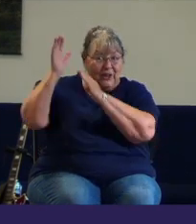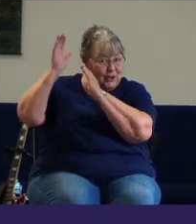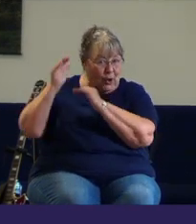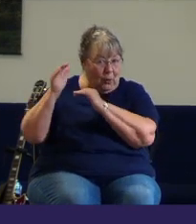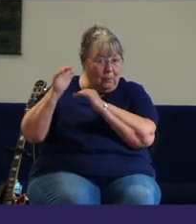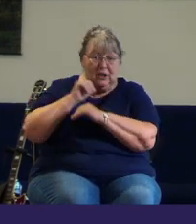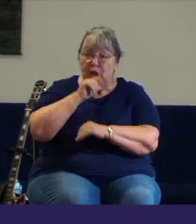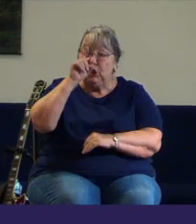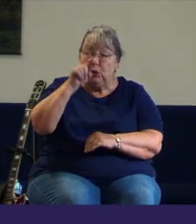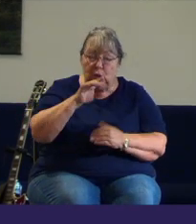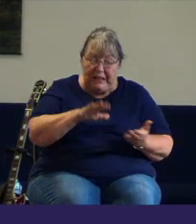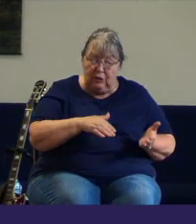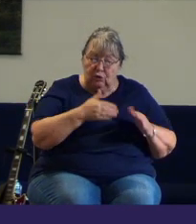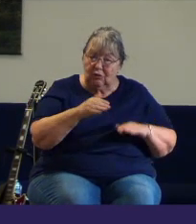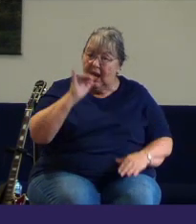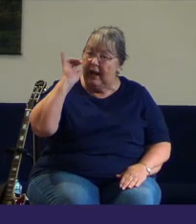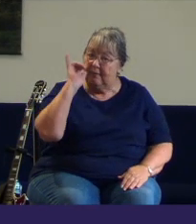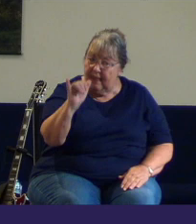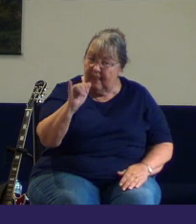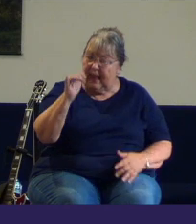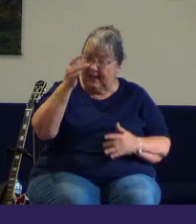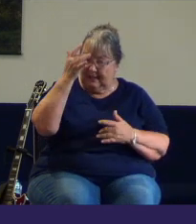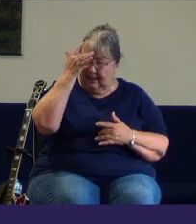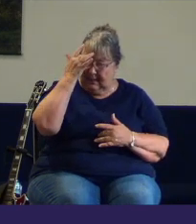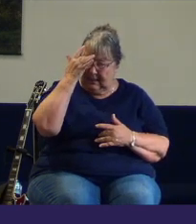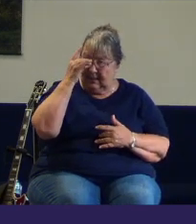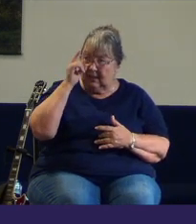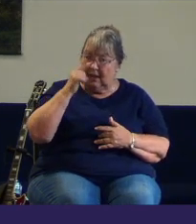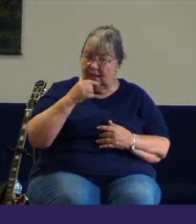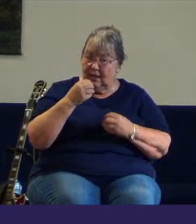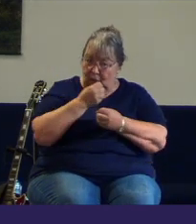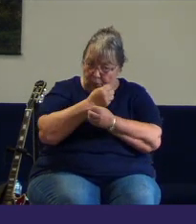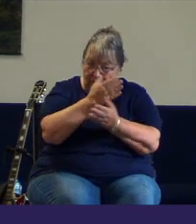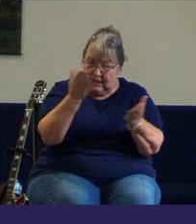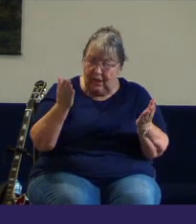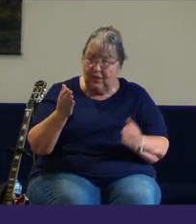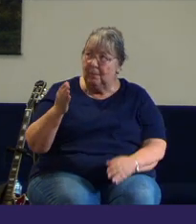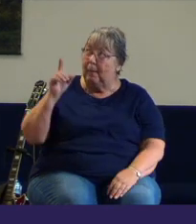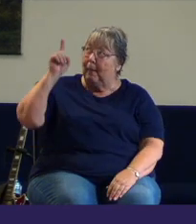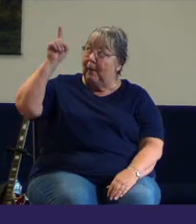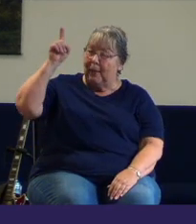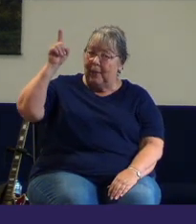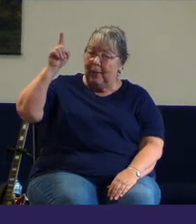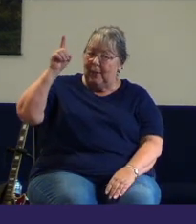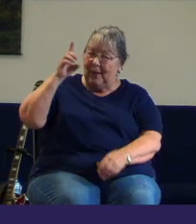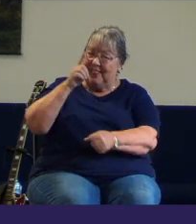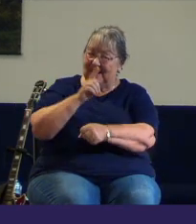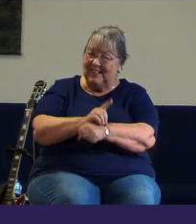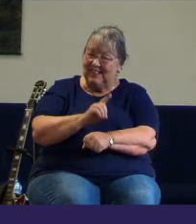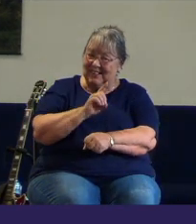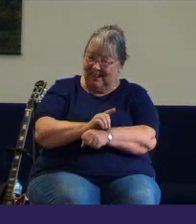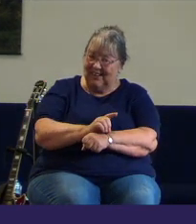that disease? Would you tell them that the doctor has come?